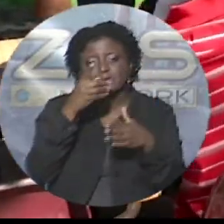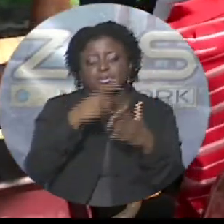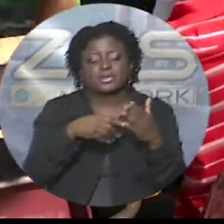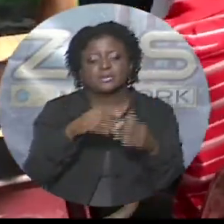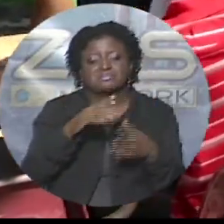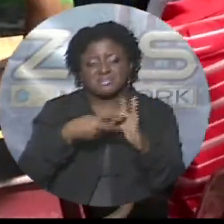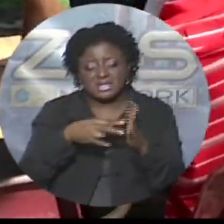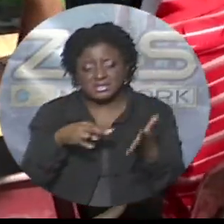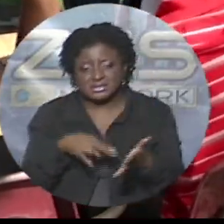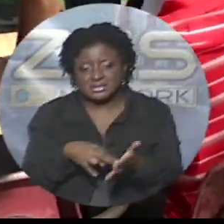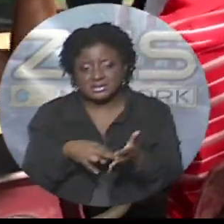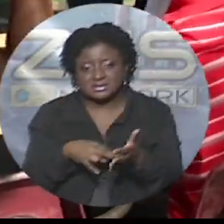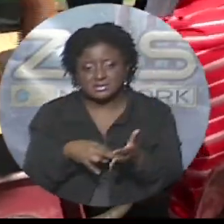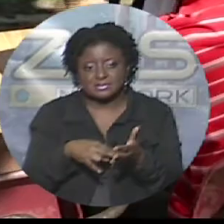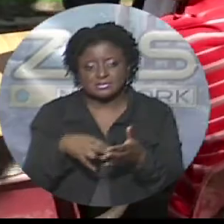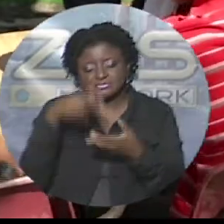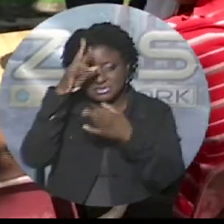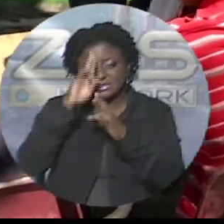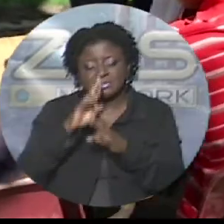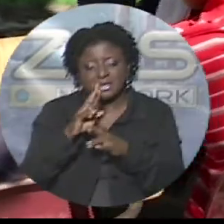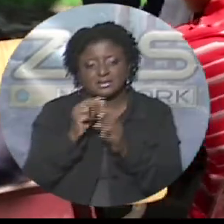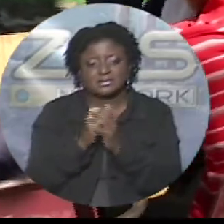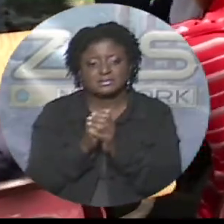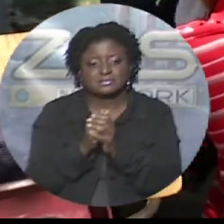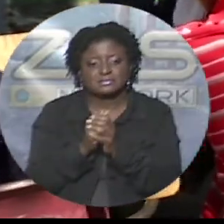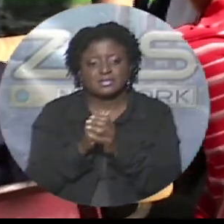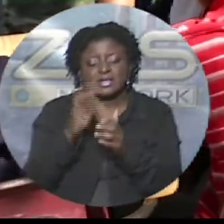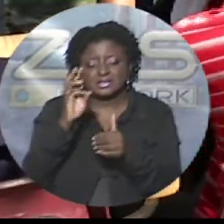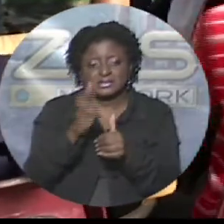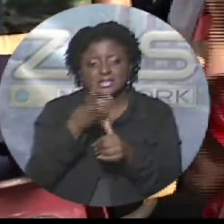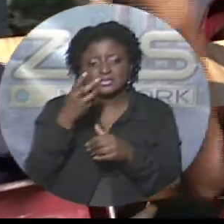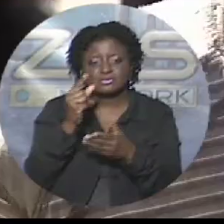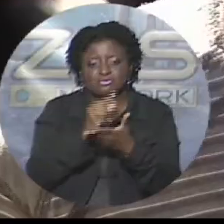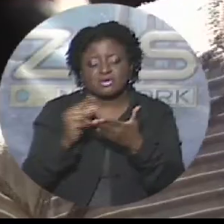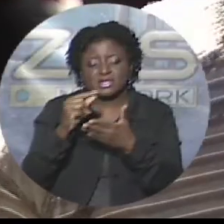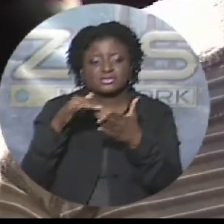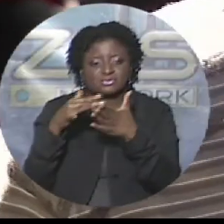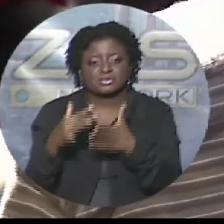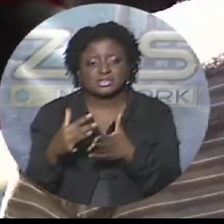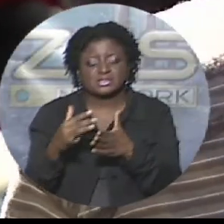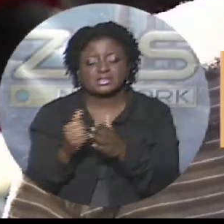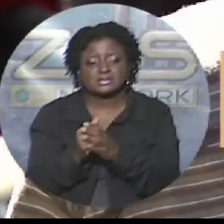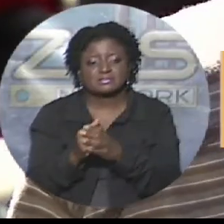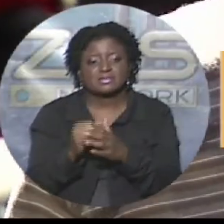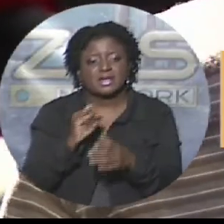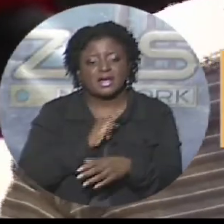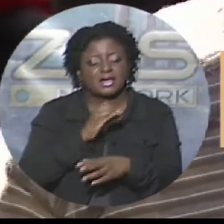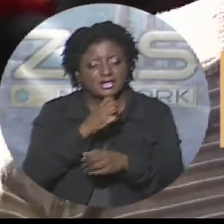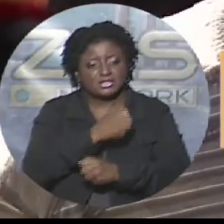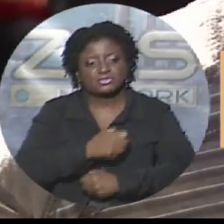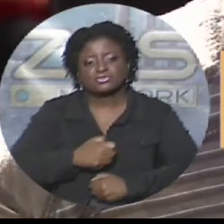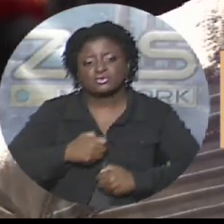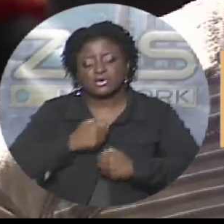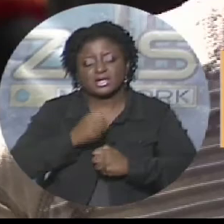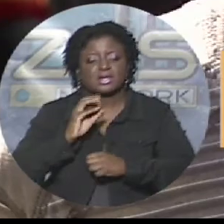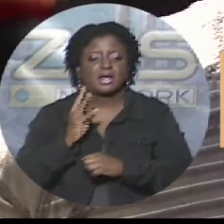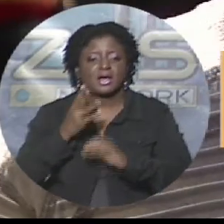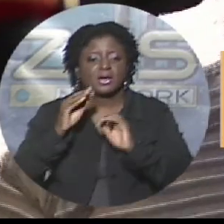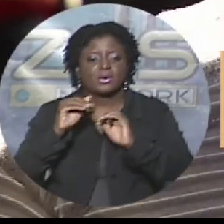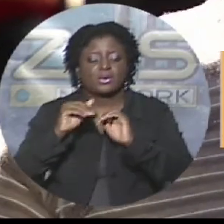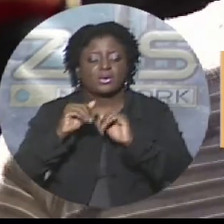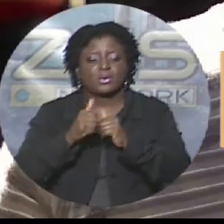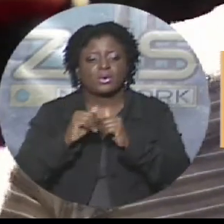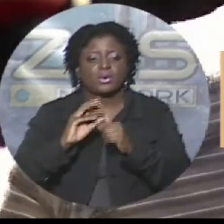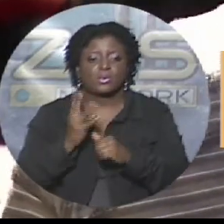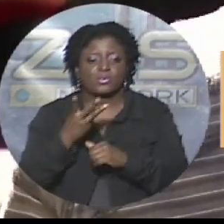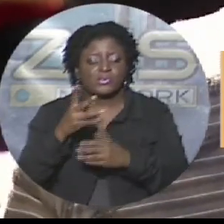respectful. These sixth graders found the sessions useful. I enjoy most about these mentoring sessions how we learn to have